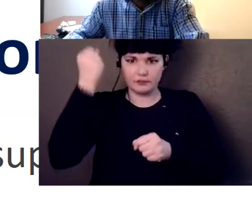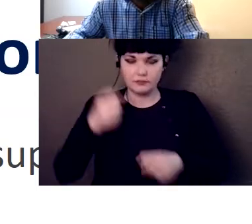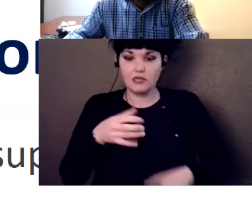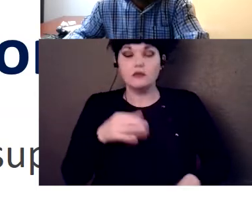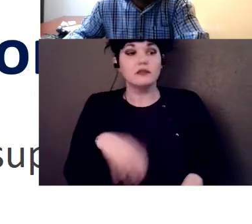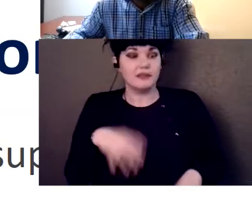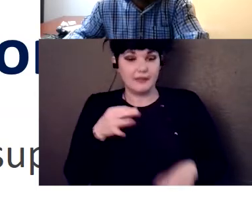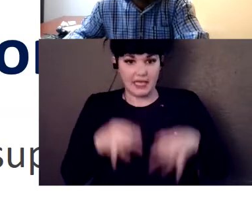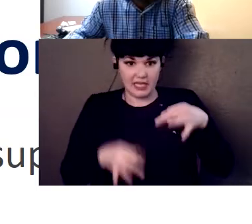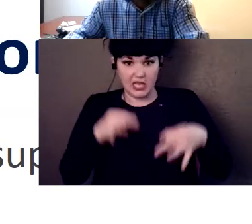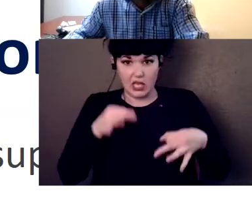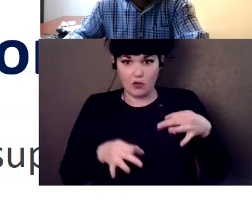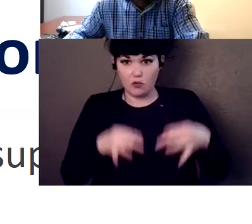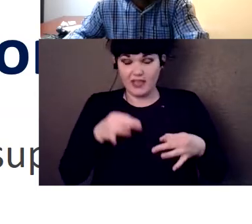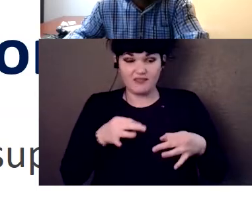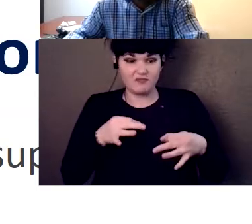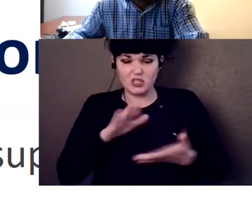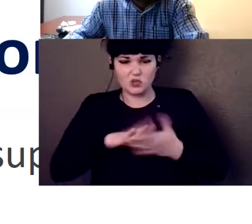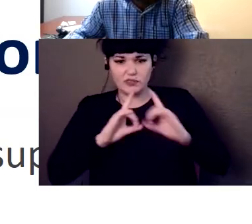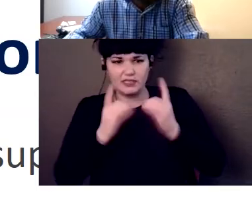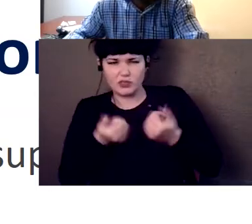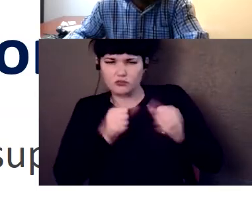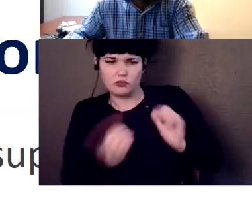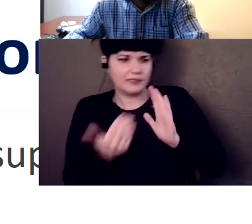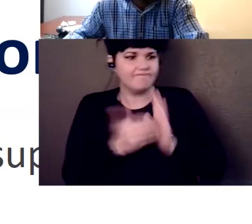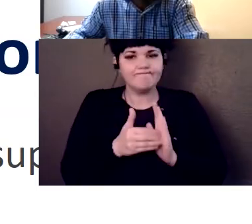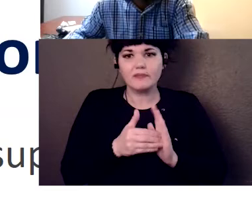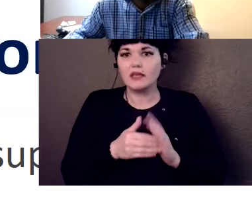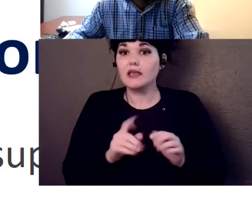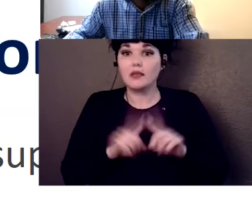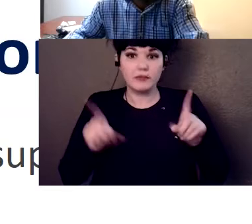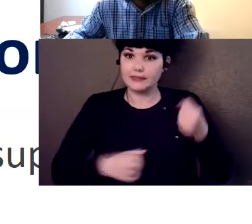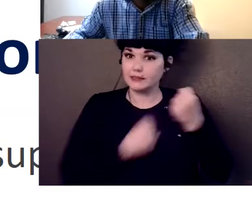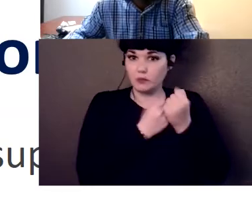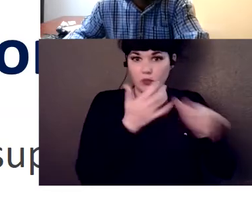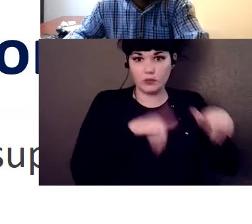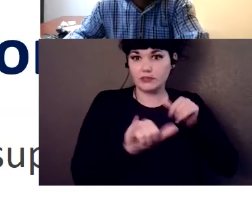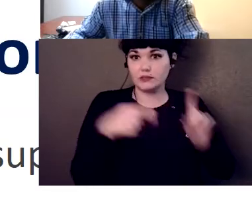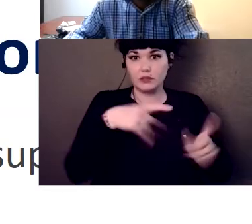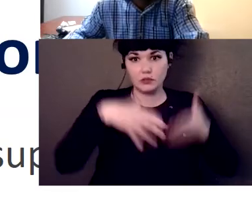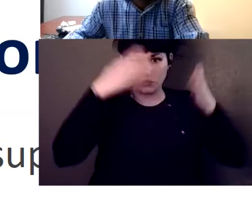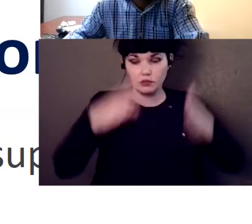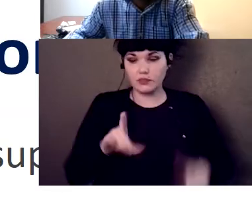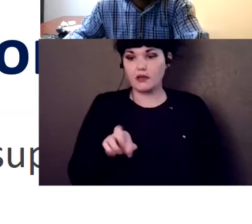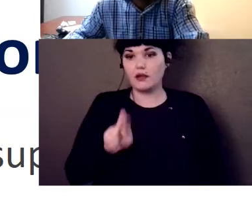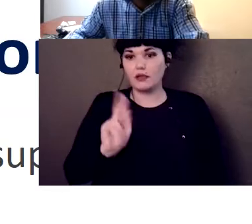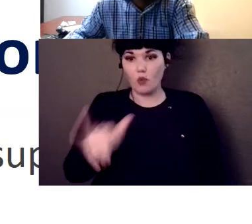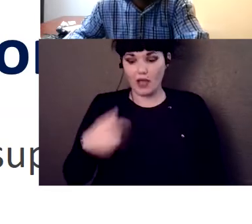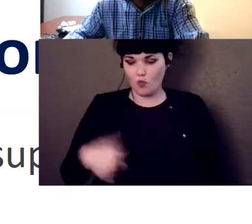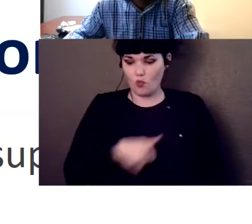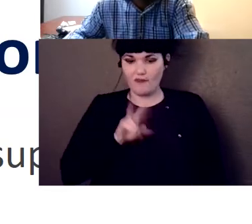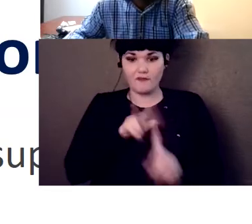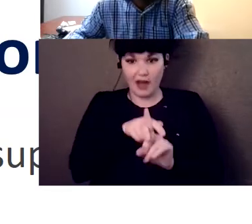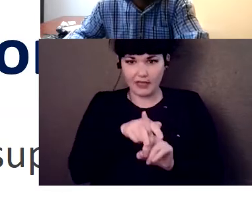the office's decision, and we represented the student on the appeal. DRNY filed DRNY filed a brief defending